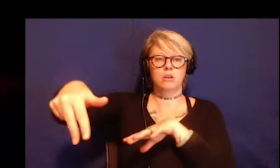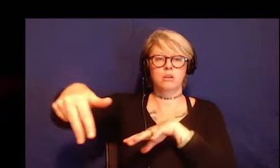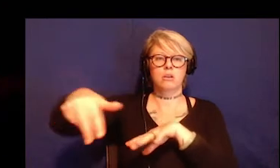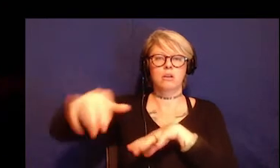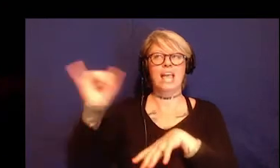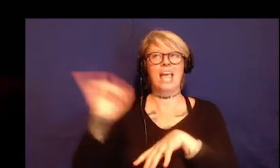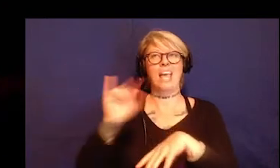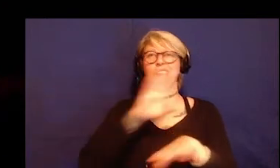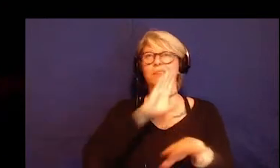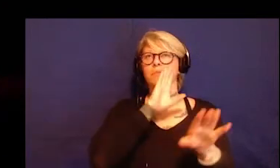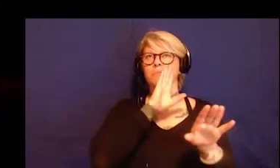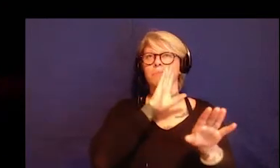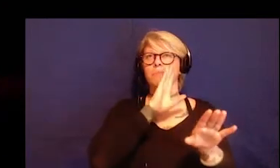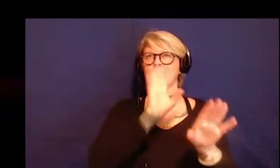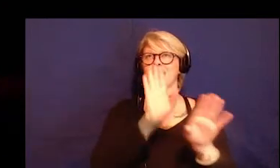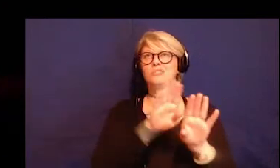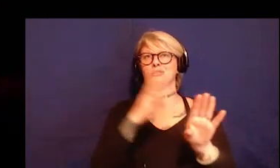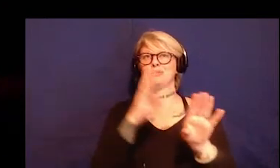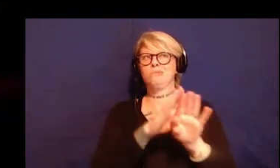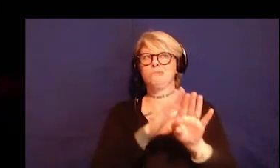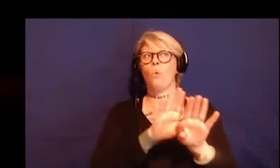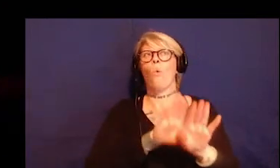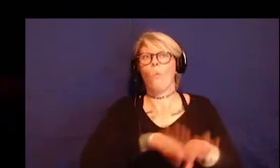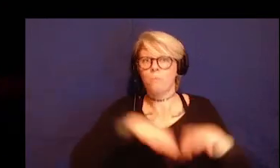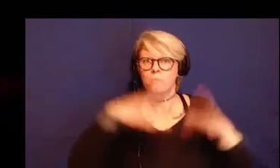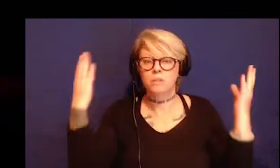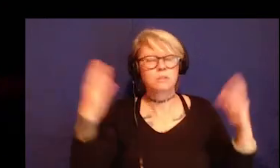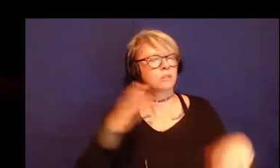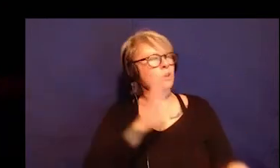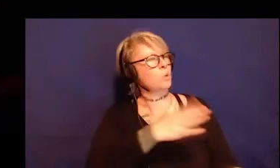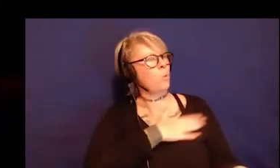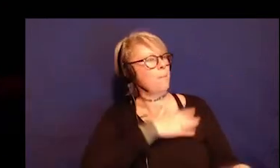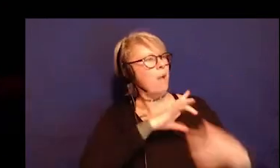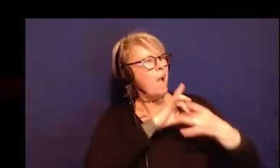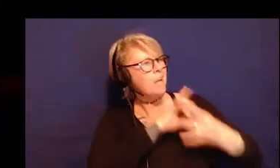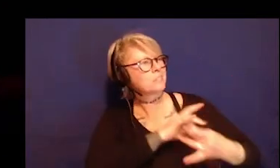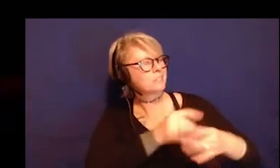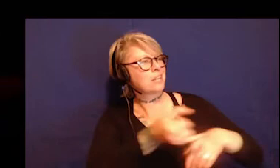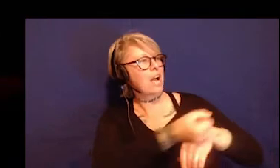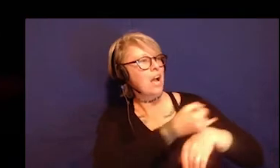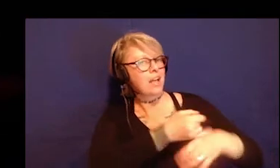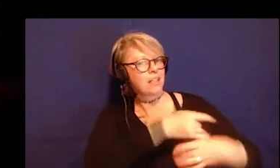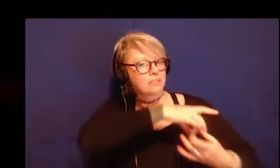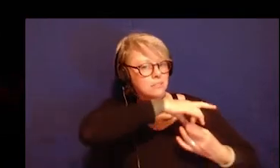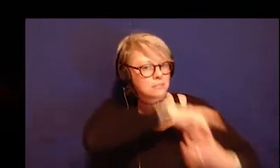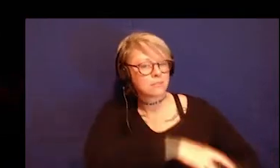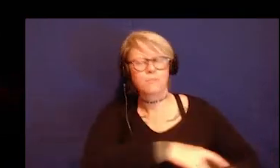door. You are my island, the anchor in the abyss of losing you. Found it!